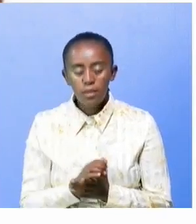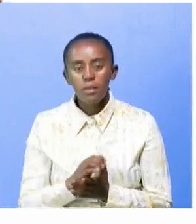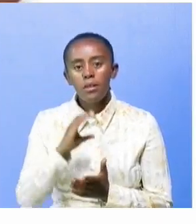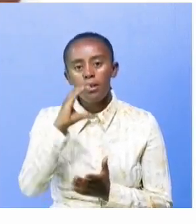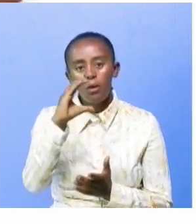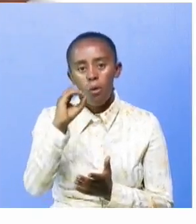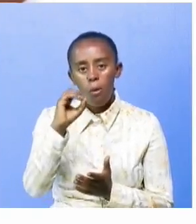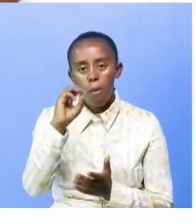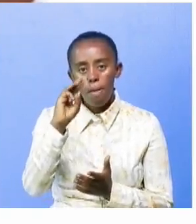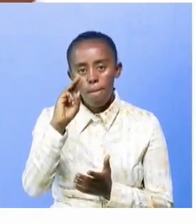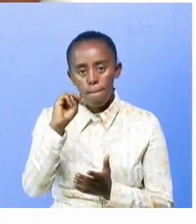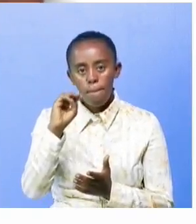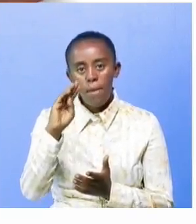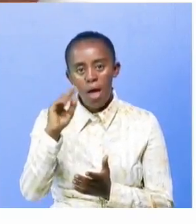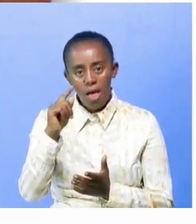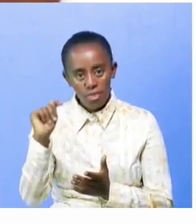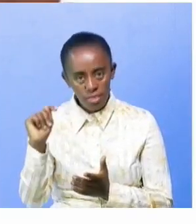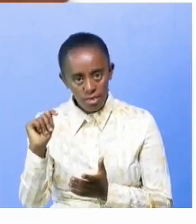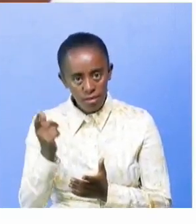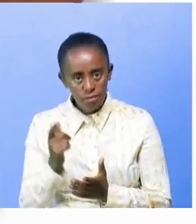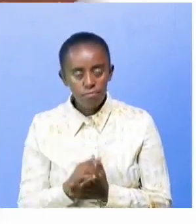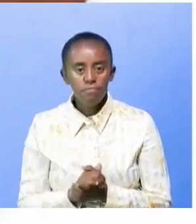combat,